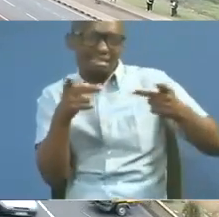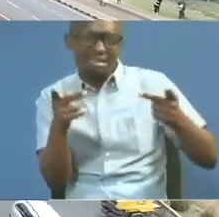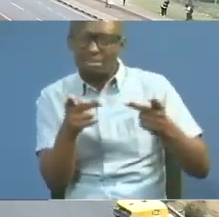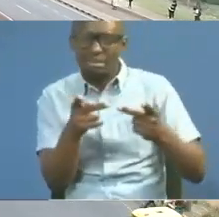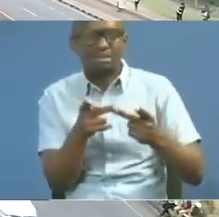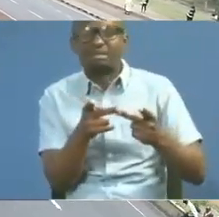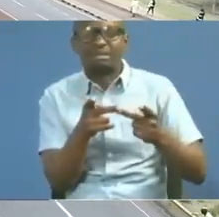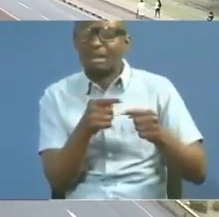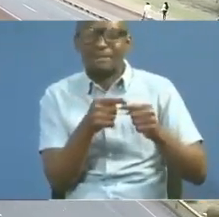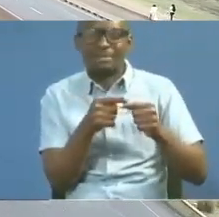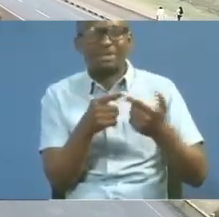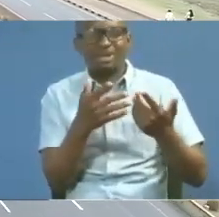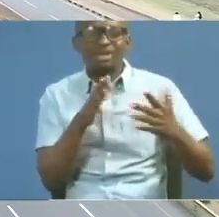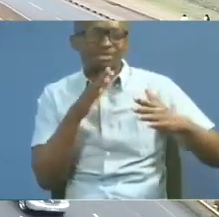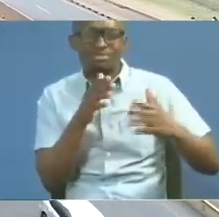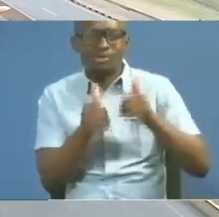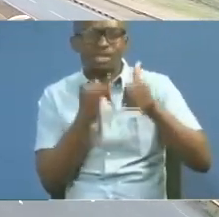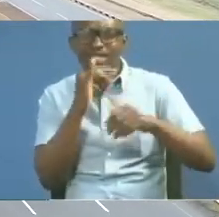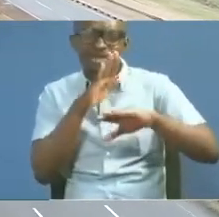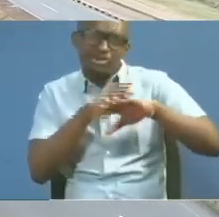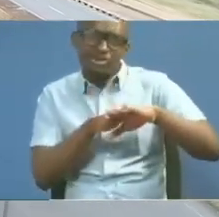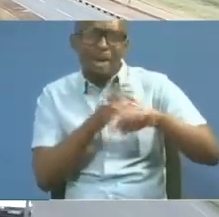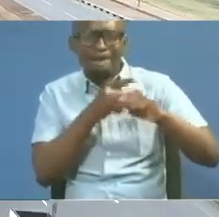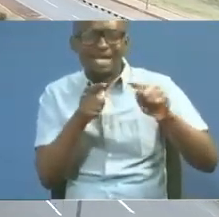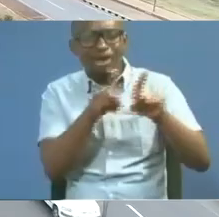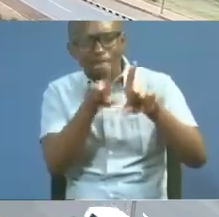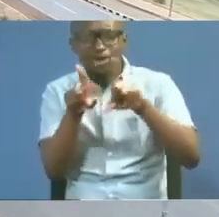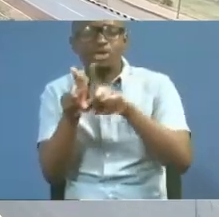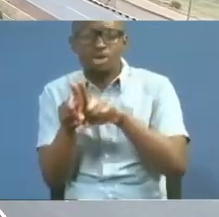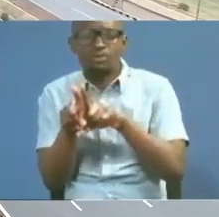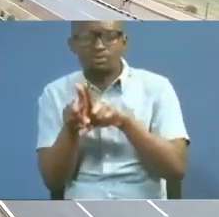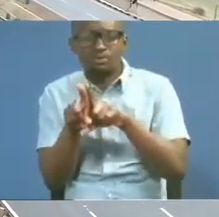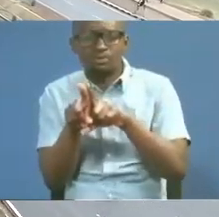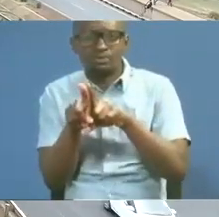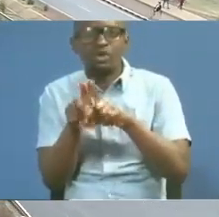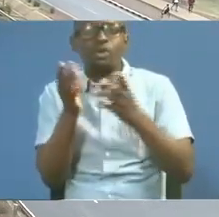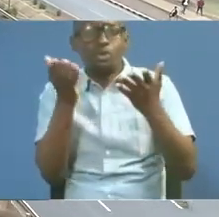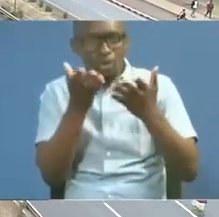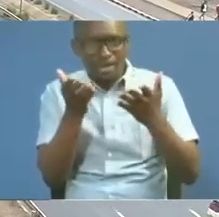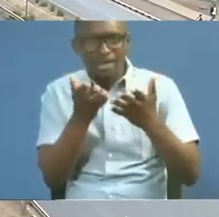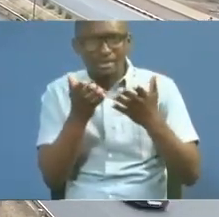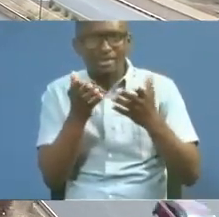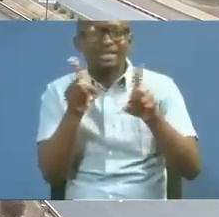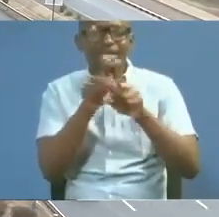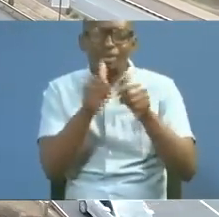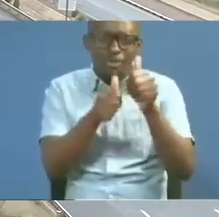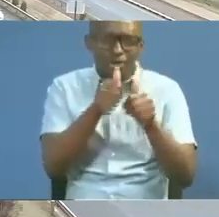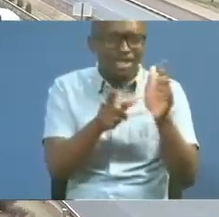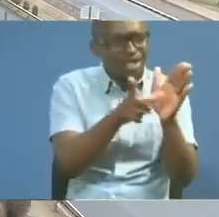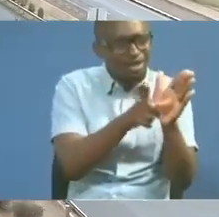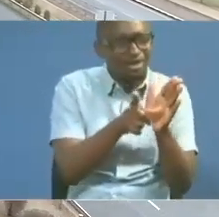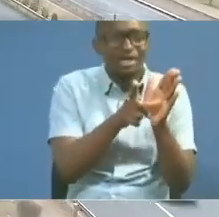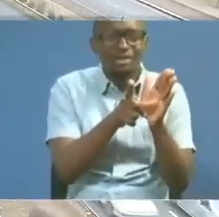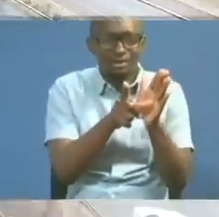is convenient for living, but also in terms of where and